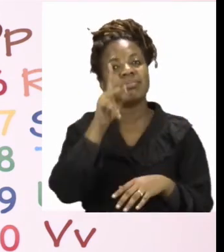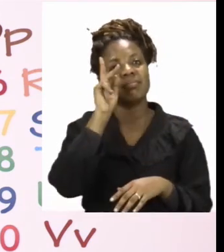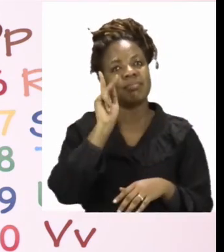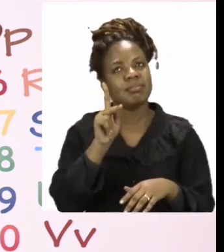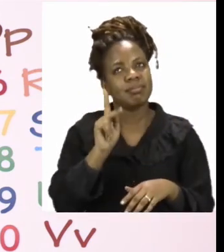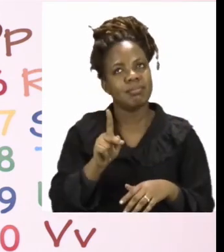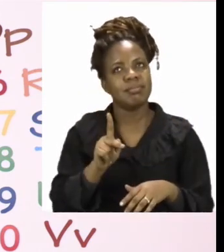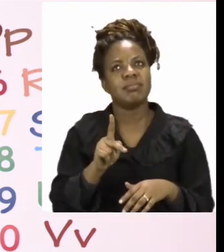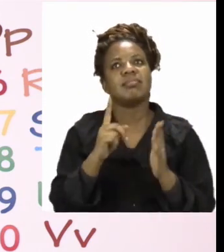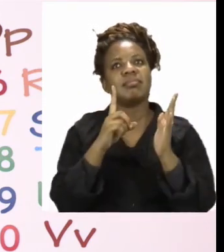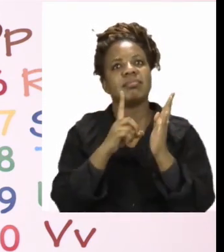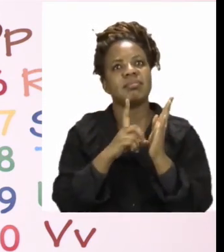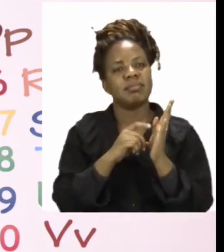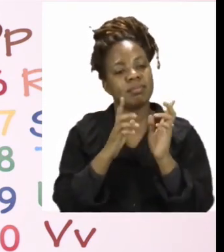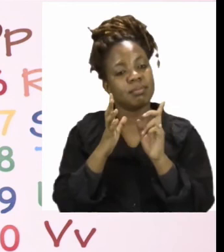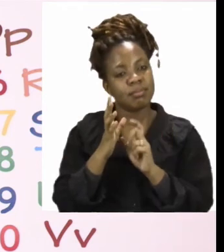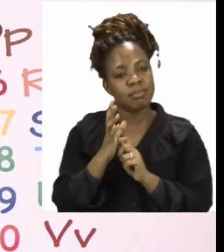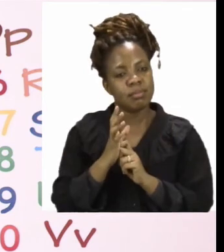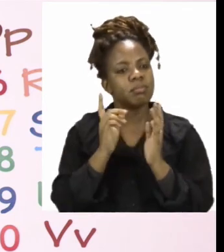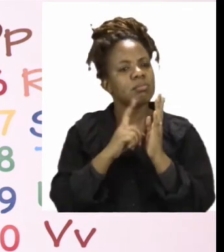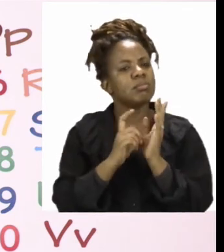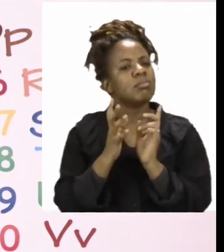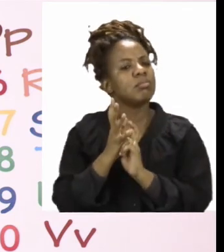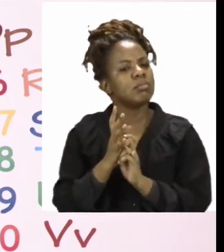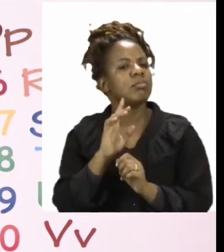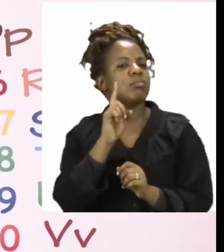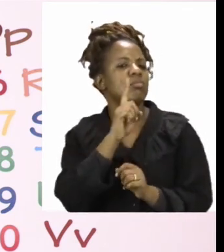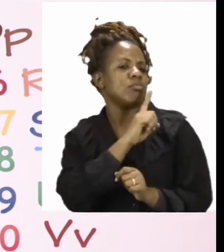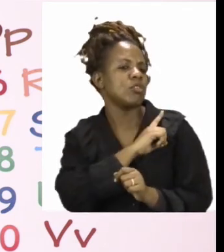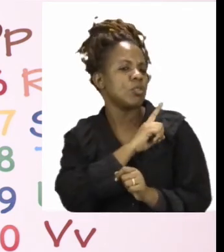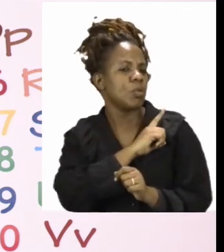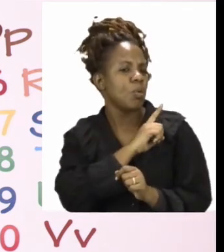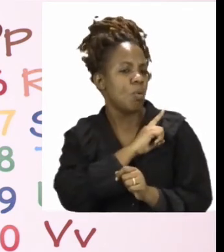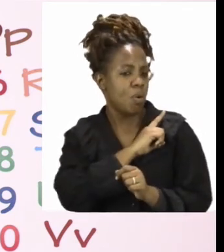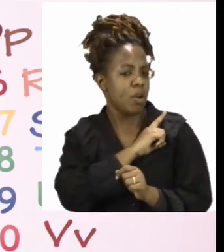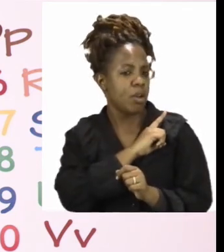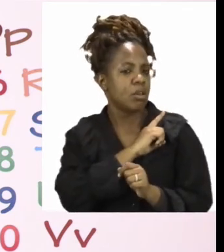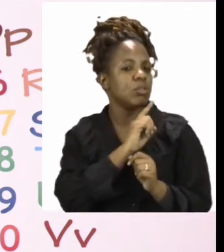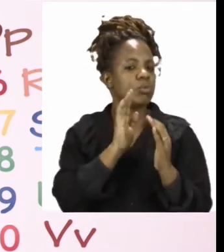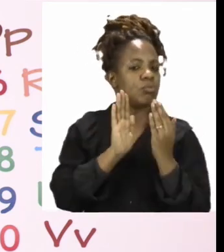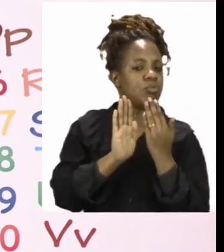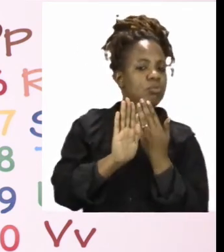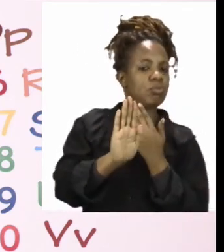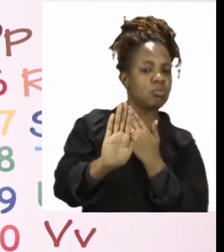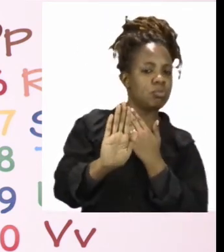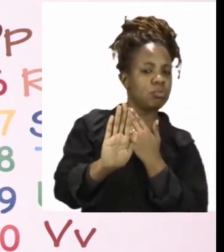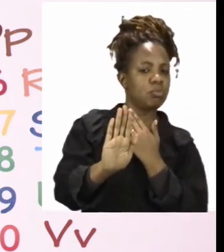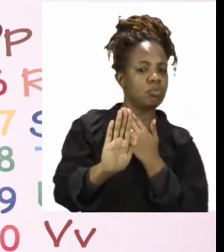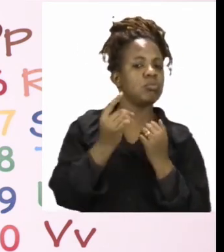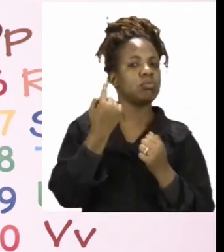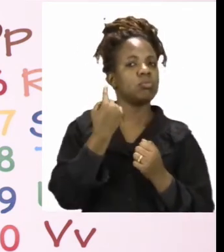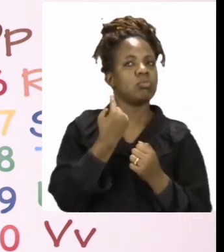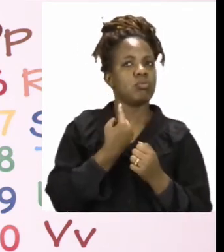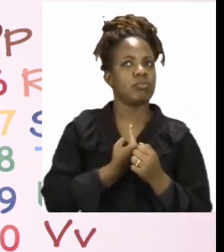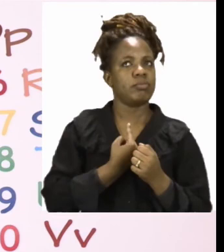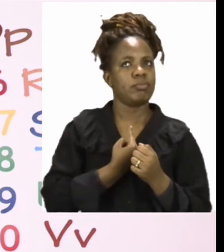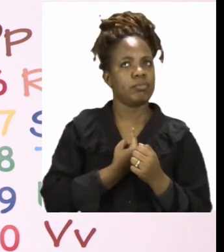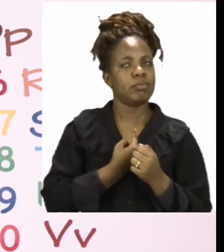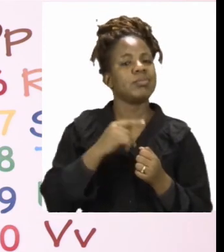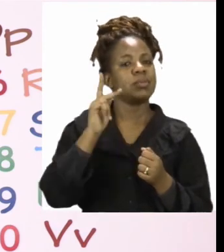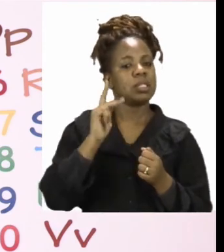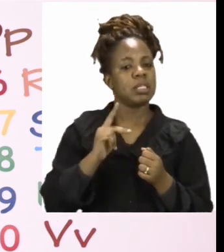we sanitize to stay safe, but also to keep the people around us that we love safe as well. So make sure